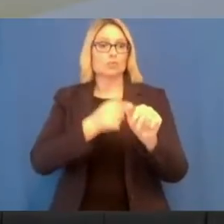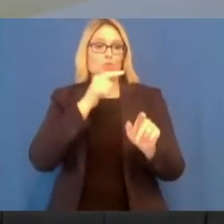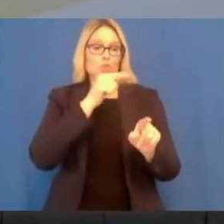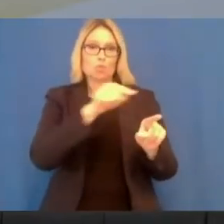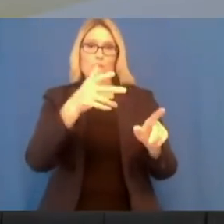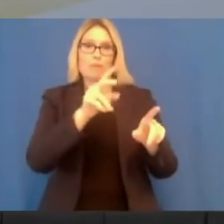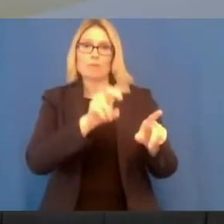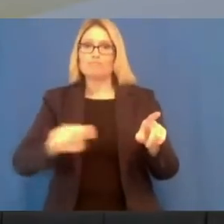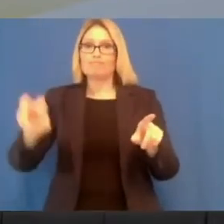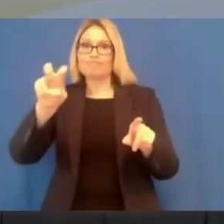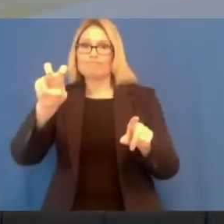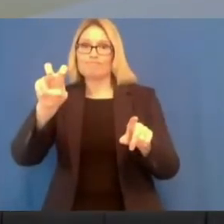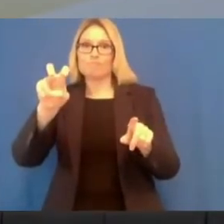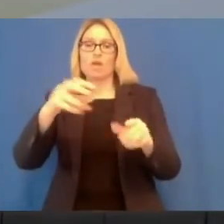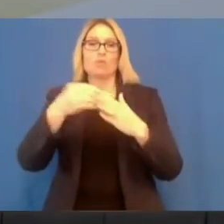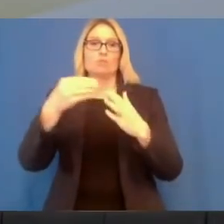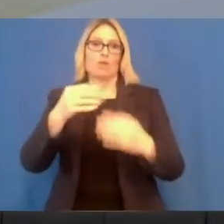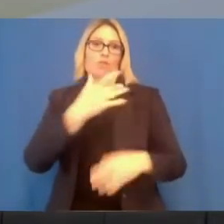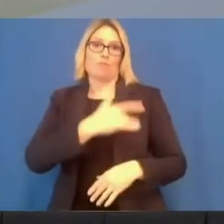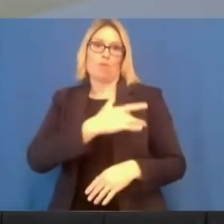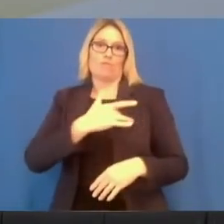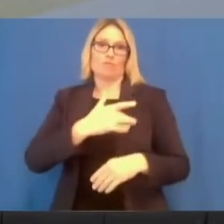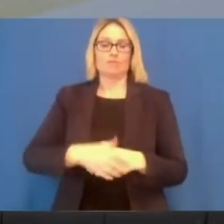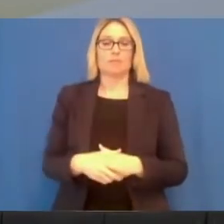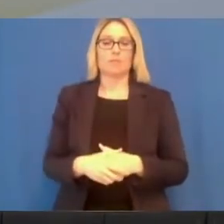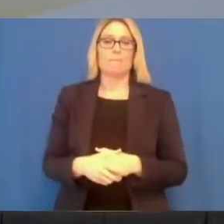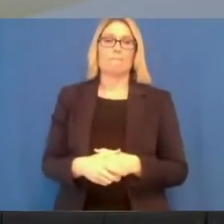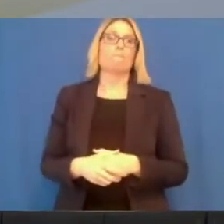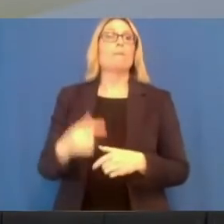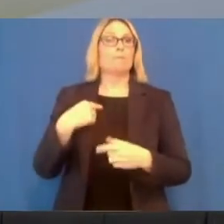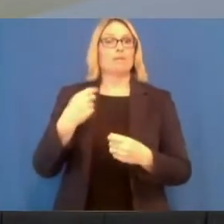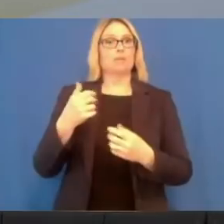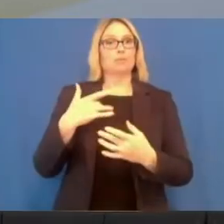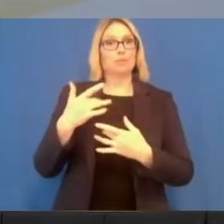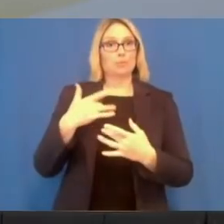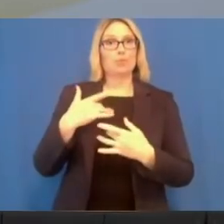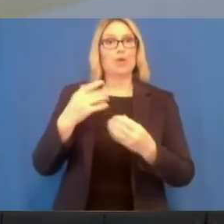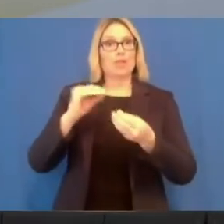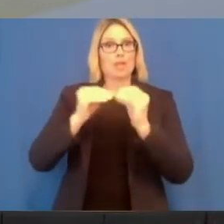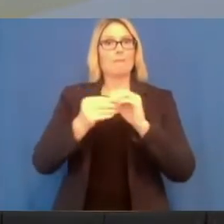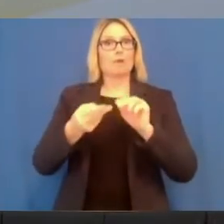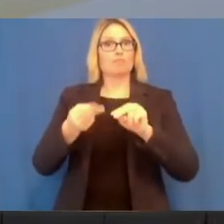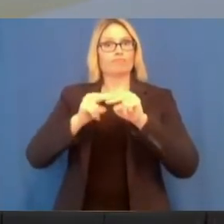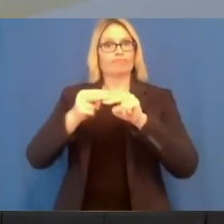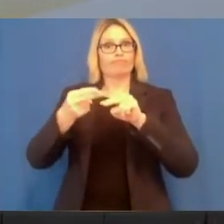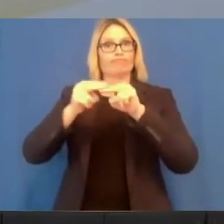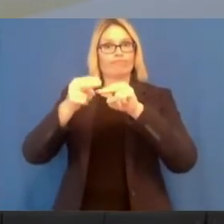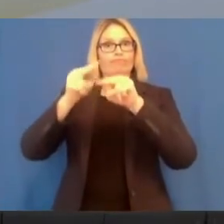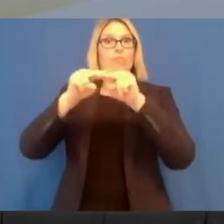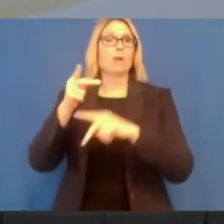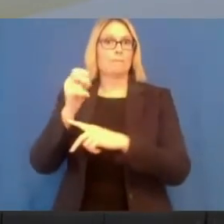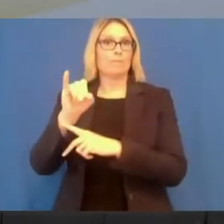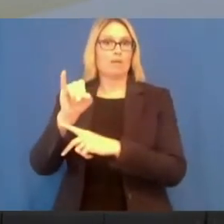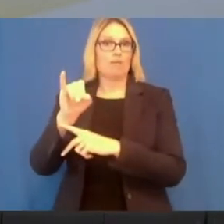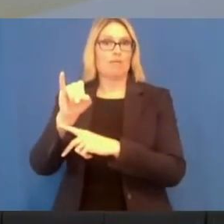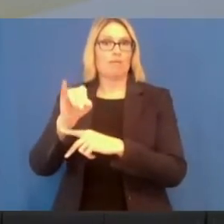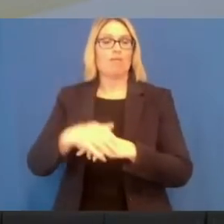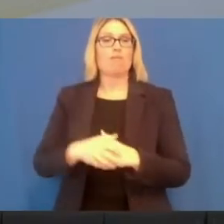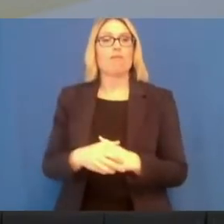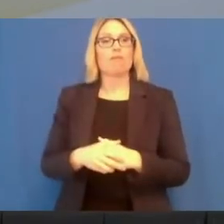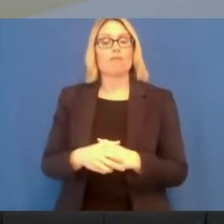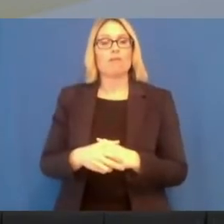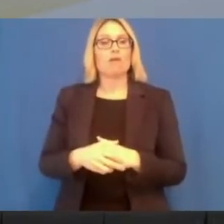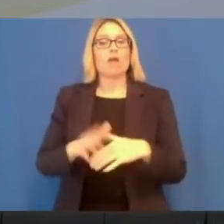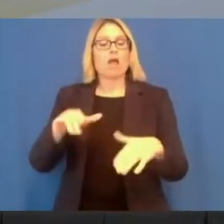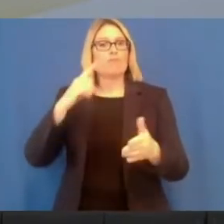out of the province. I remain concerned about the increasing number of cases in PEI and the fact that we have not been able to